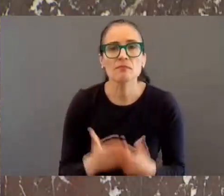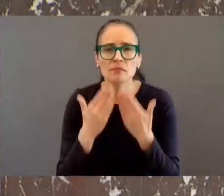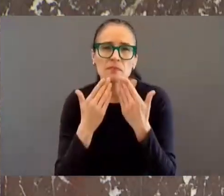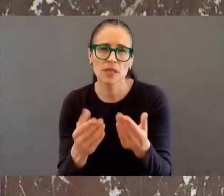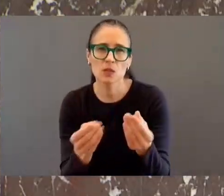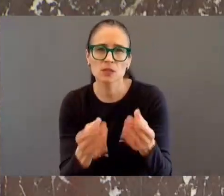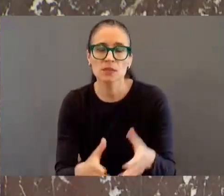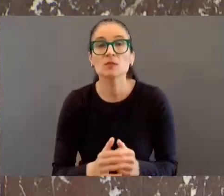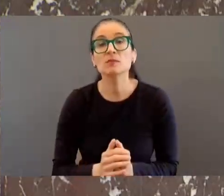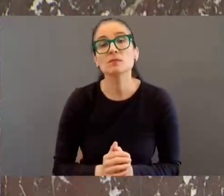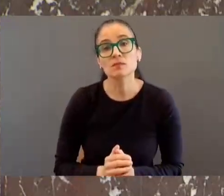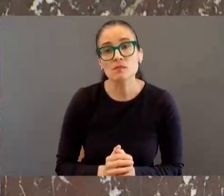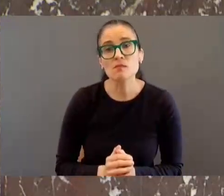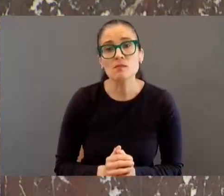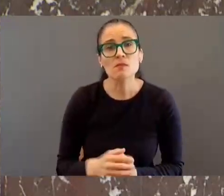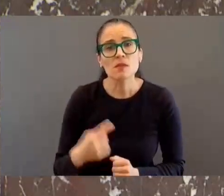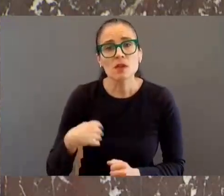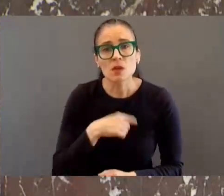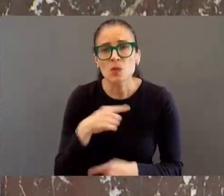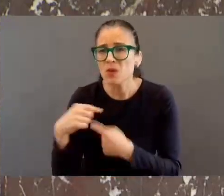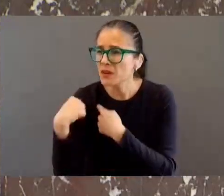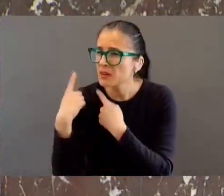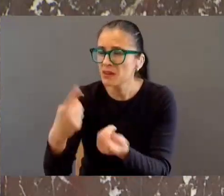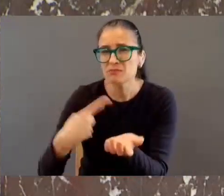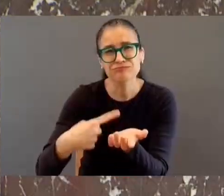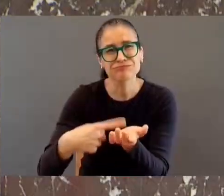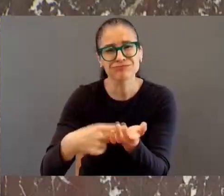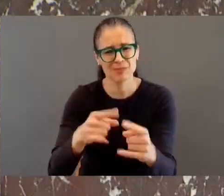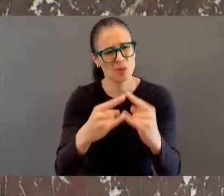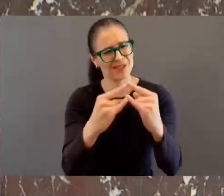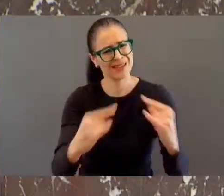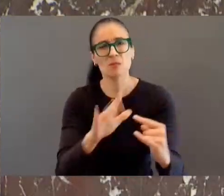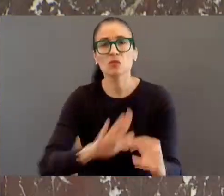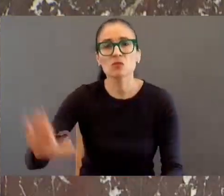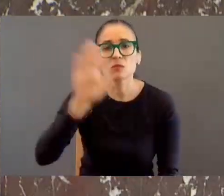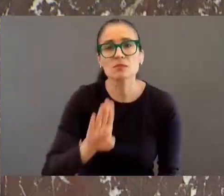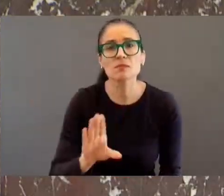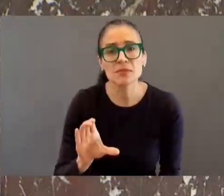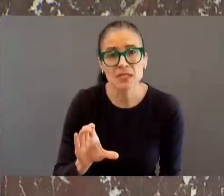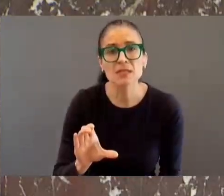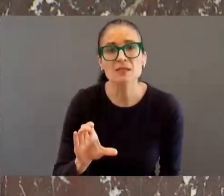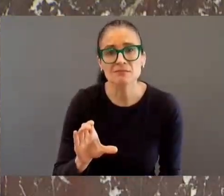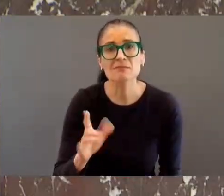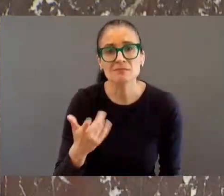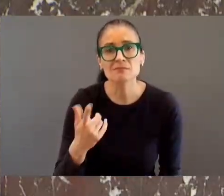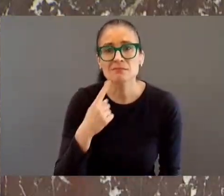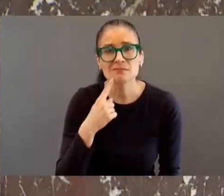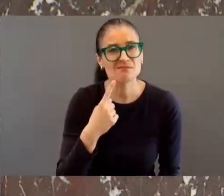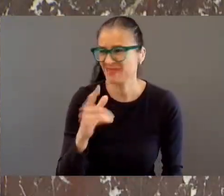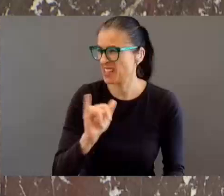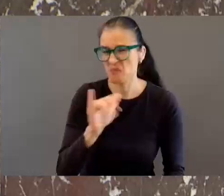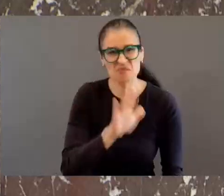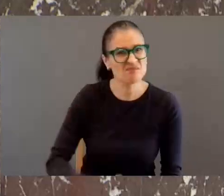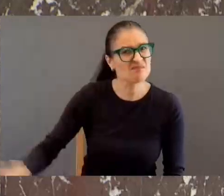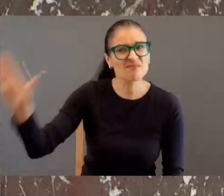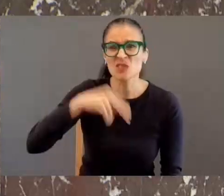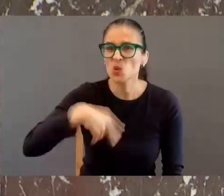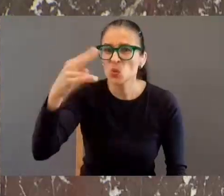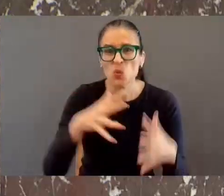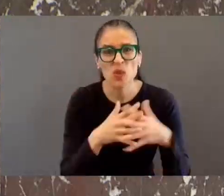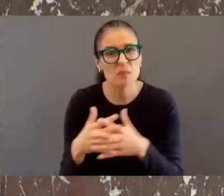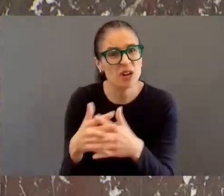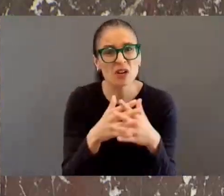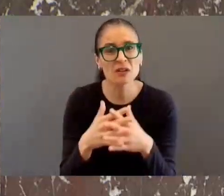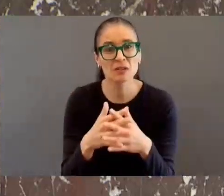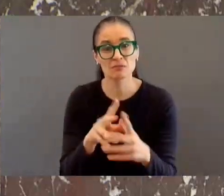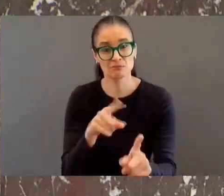throughout the province, just like communities across North America have been taking them on. This is not an isolated issue in BC. This is a North America issue. We are doing it with